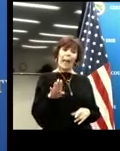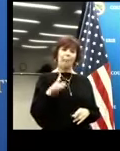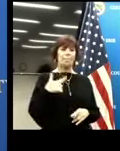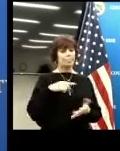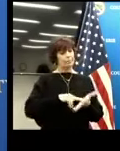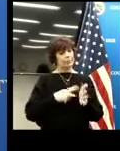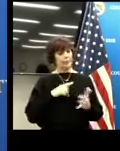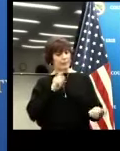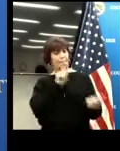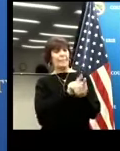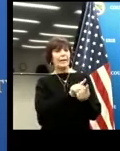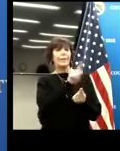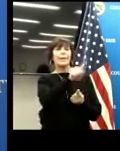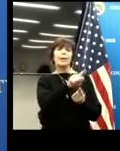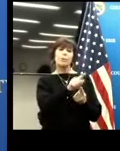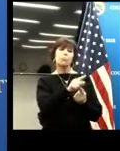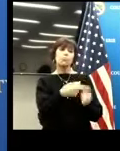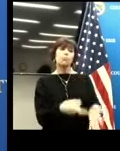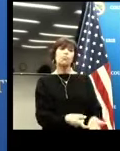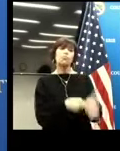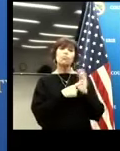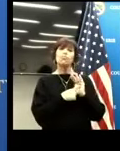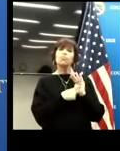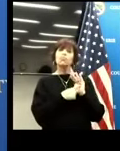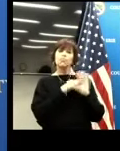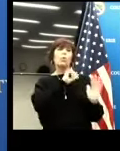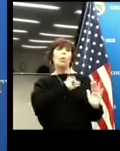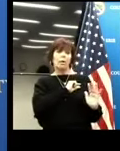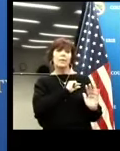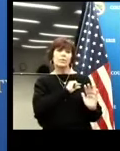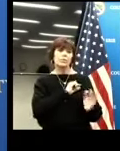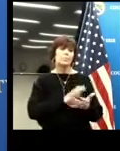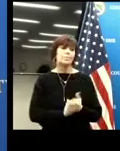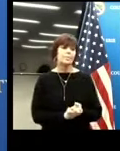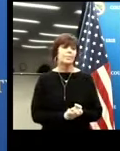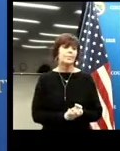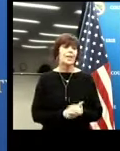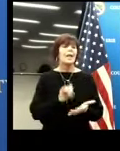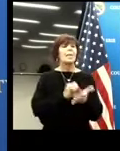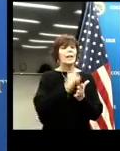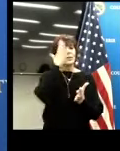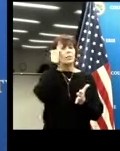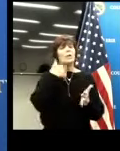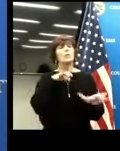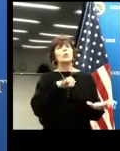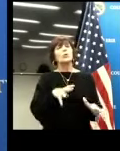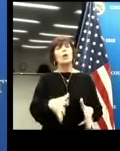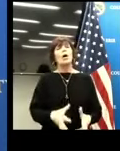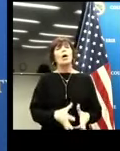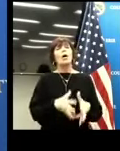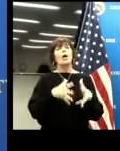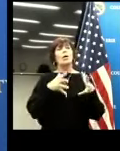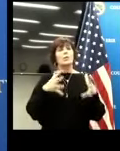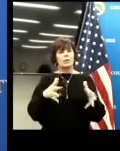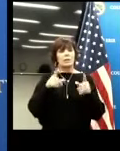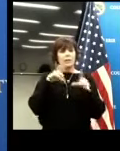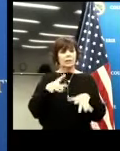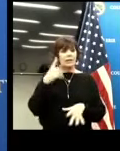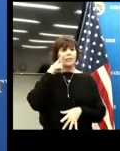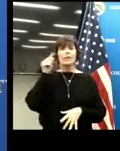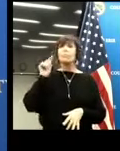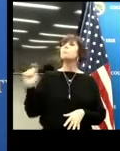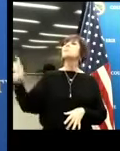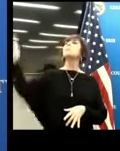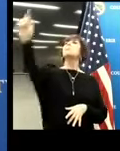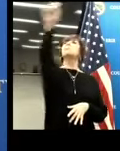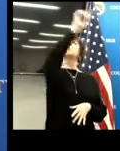CDC qualifications on all tests that run through our lab. And that's why we do significant testing for our testing clinics. Everybody